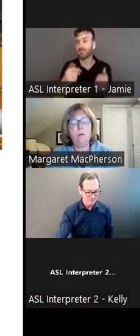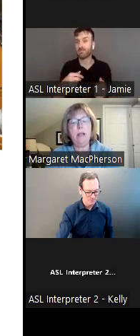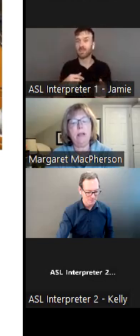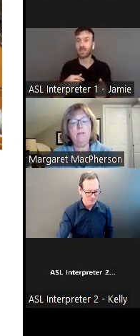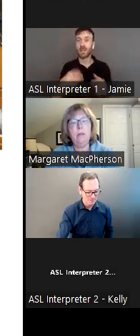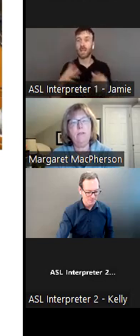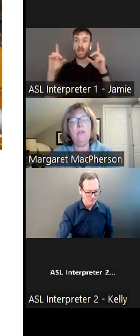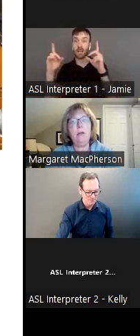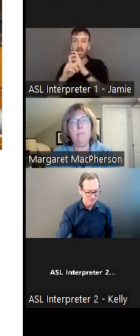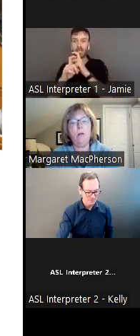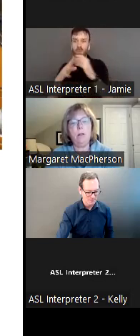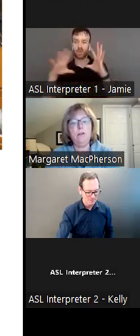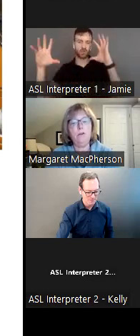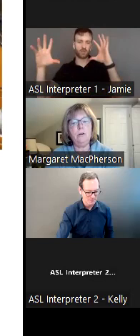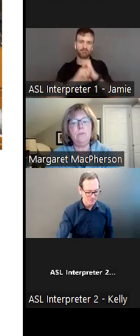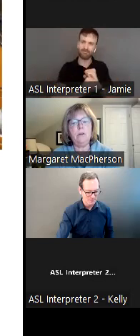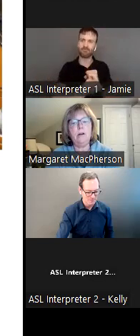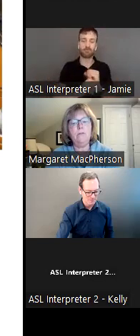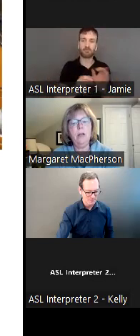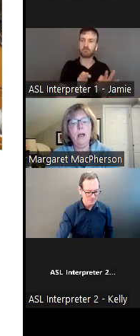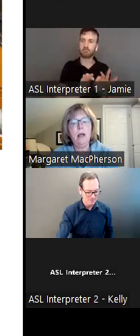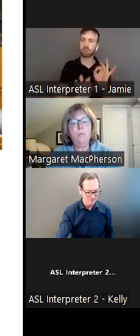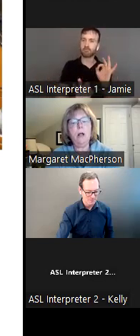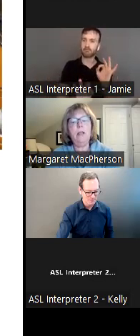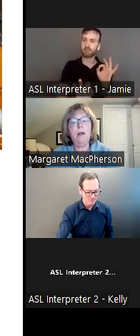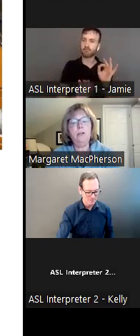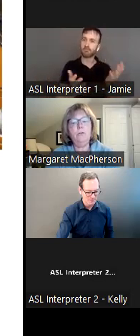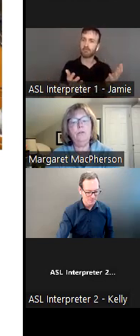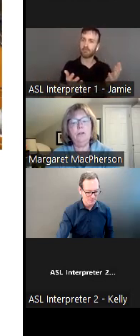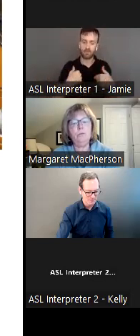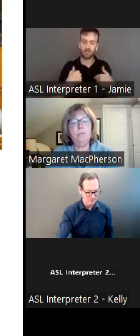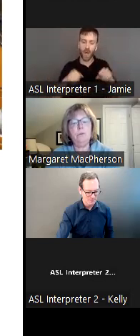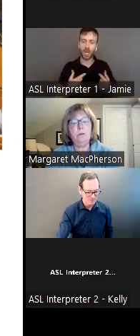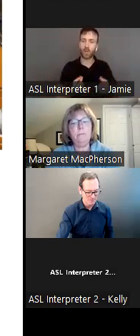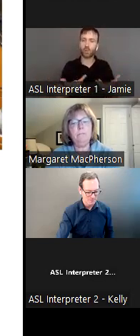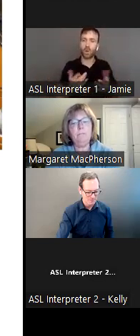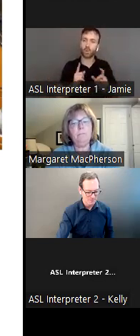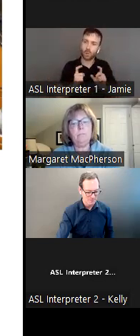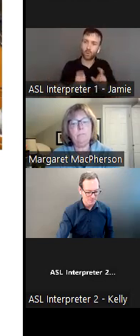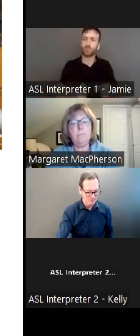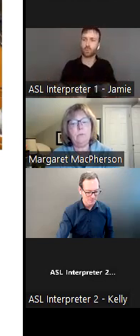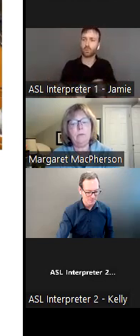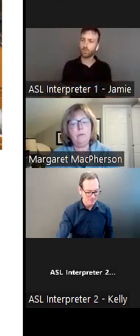complexity quite thinkable in terms of what can I do to contribute.